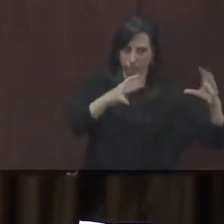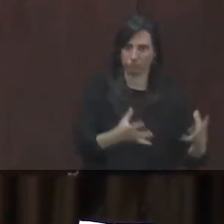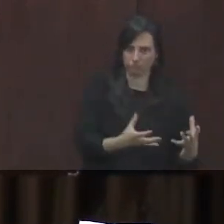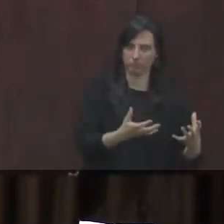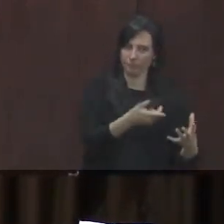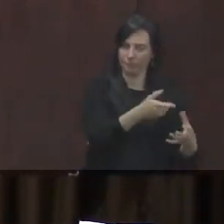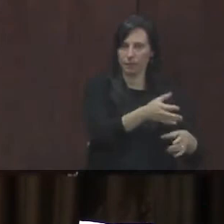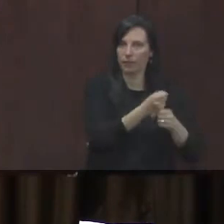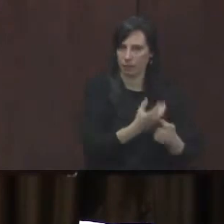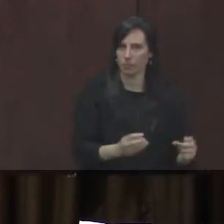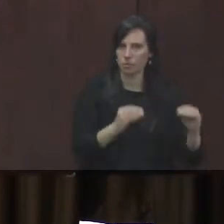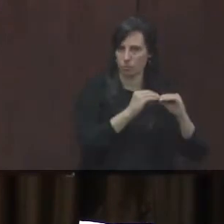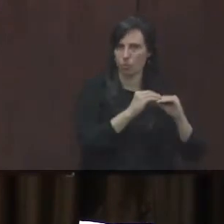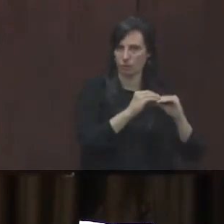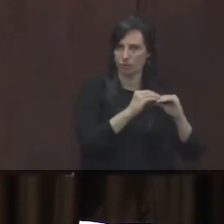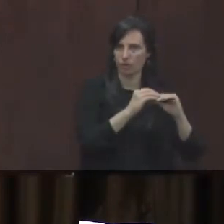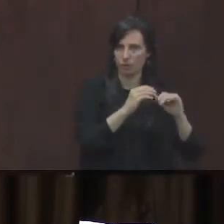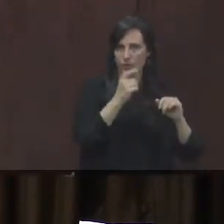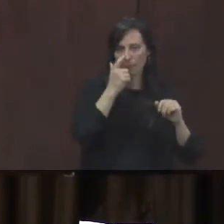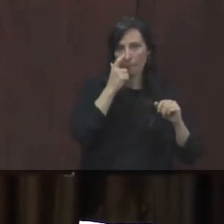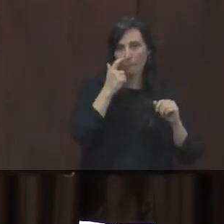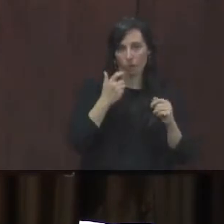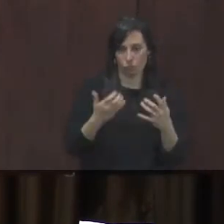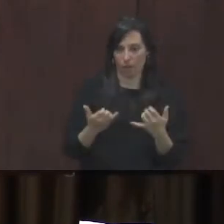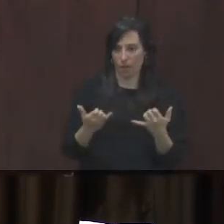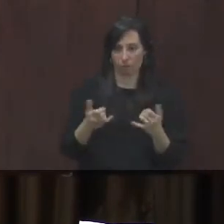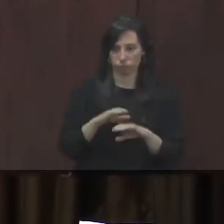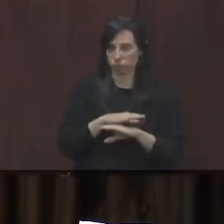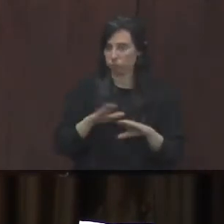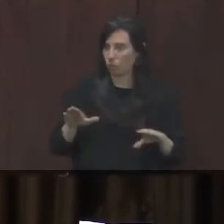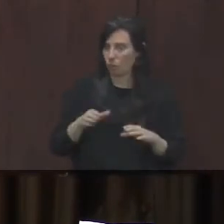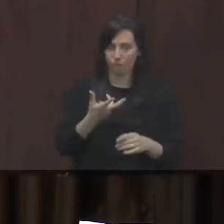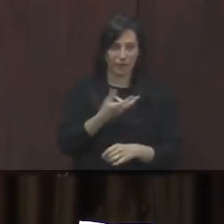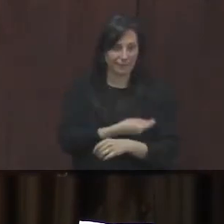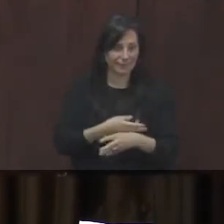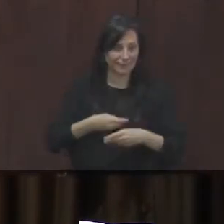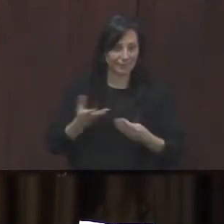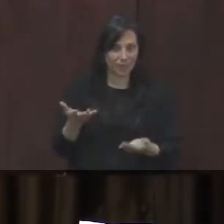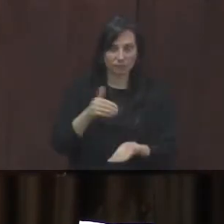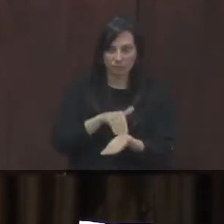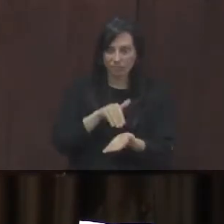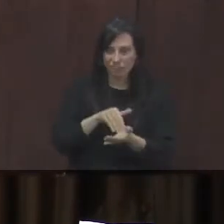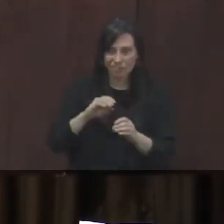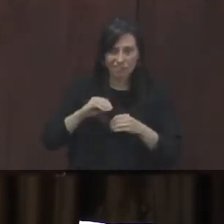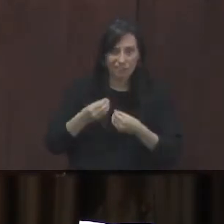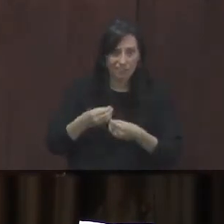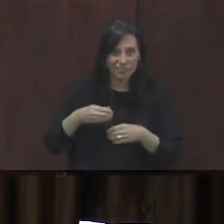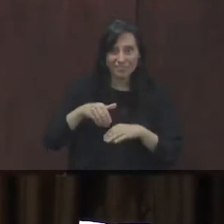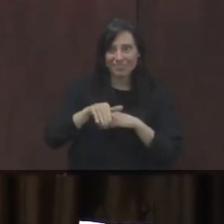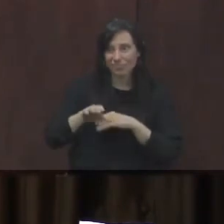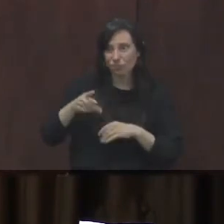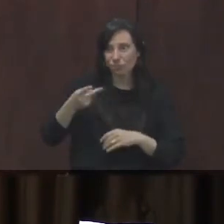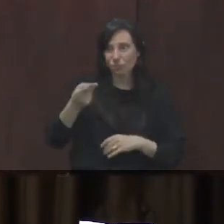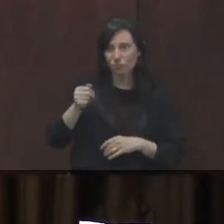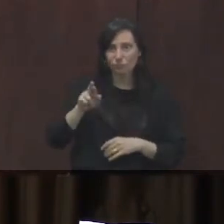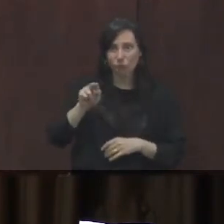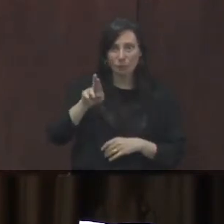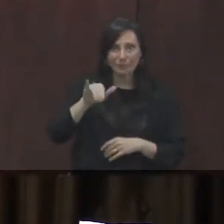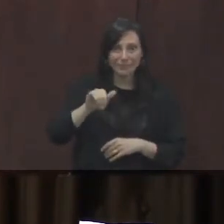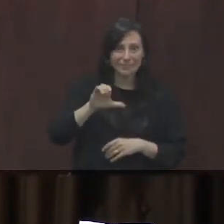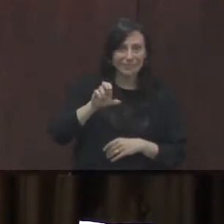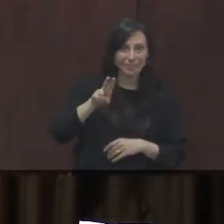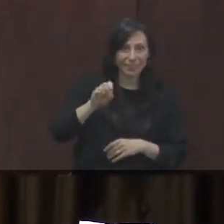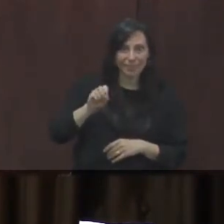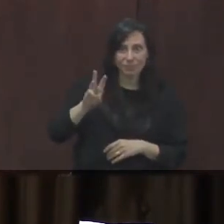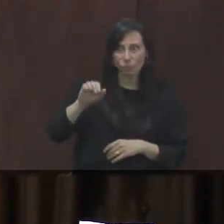But currently, there are no vaccine going to primary care providers. There's no vaccine going to pharmacies. We're not expecting that till sometime in February. So